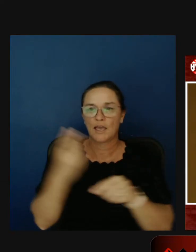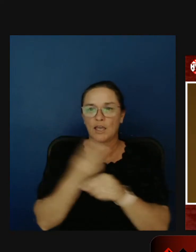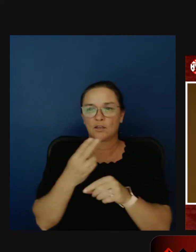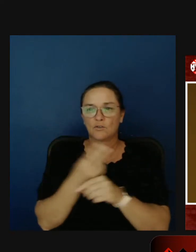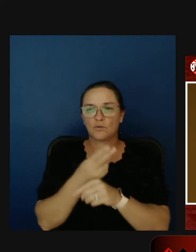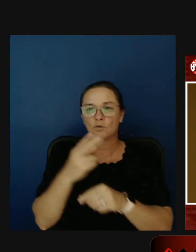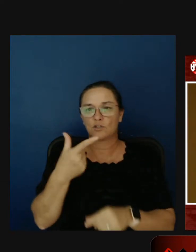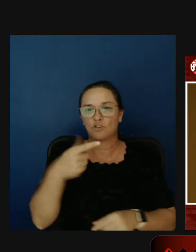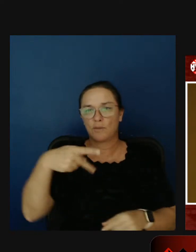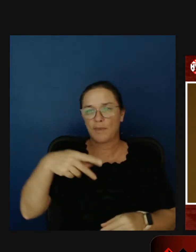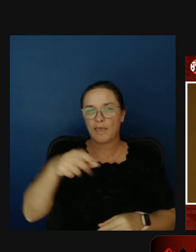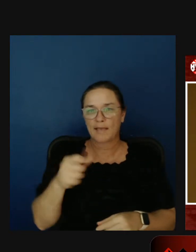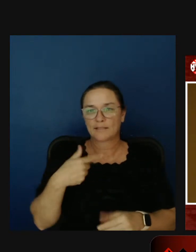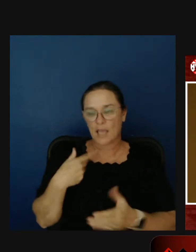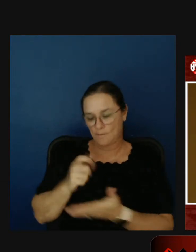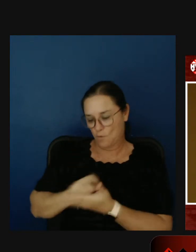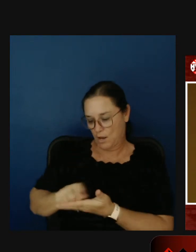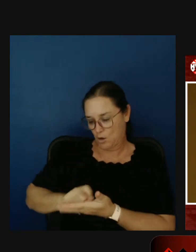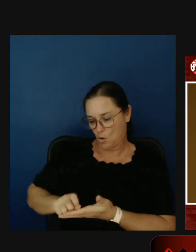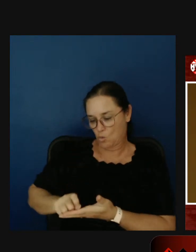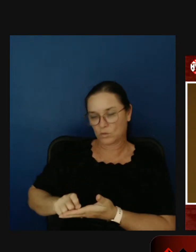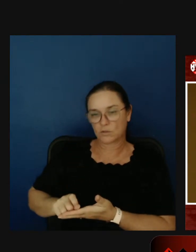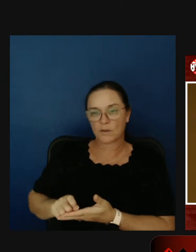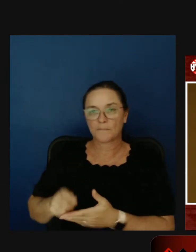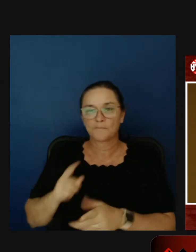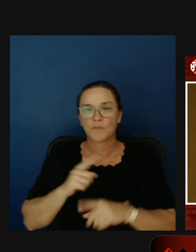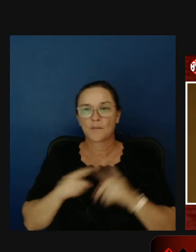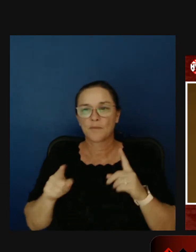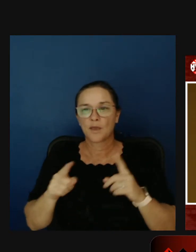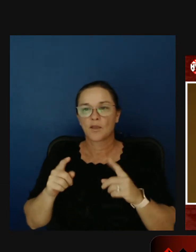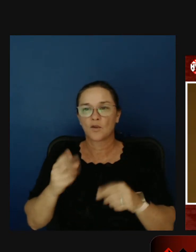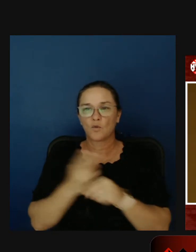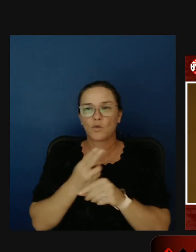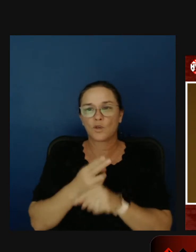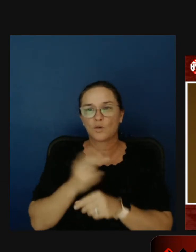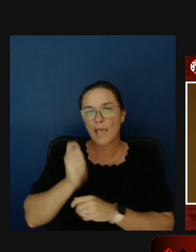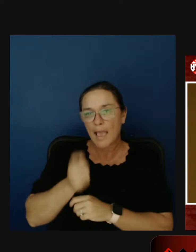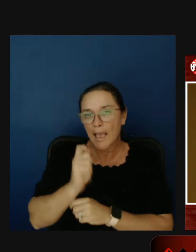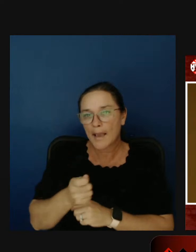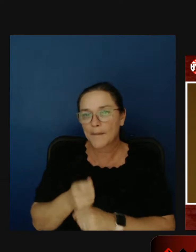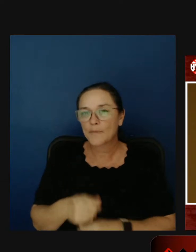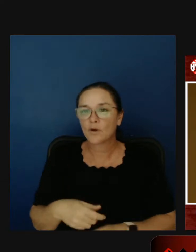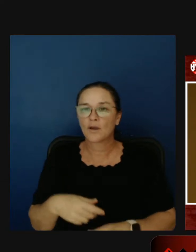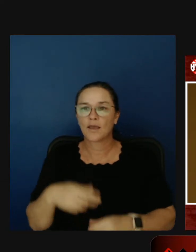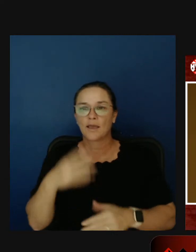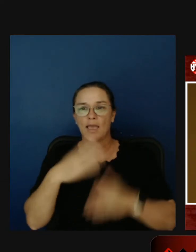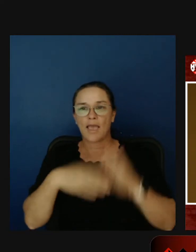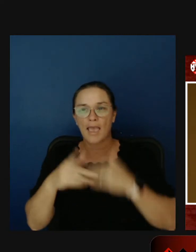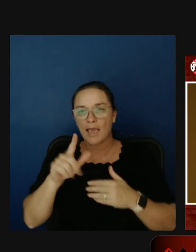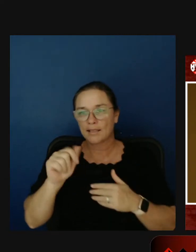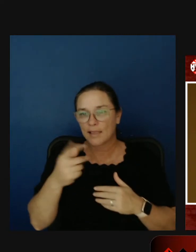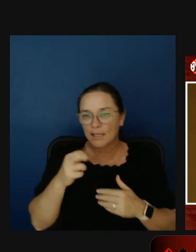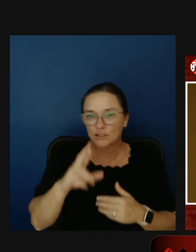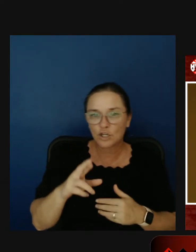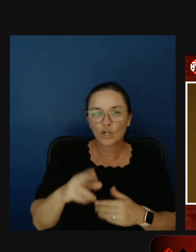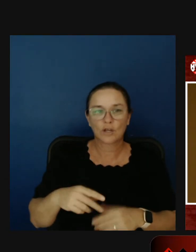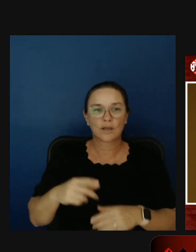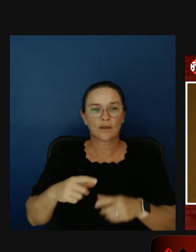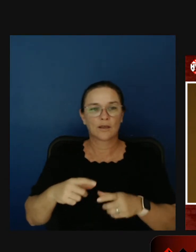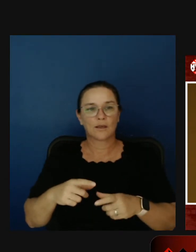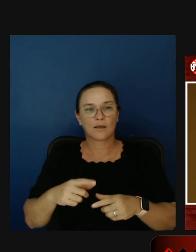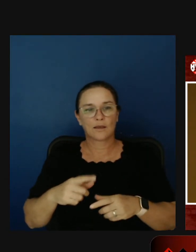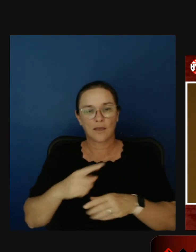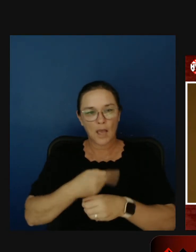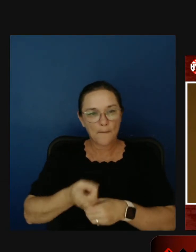GPS. I'm writing notes for him. But we take out hammers, we take out hand lenses, we take compasses. Usually we have some sort of map